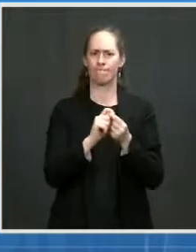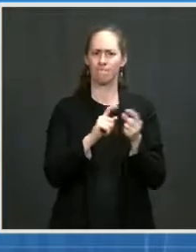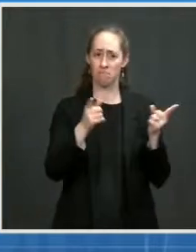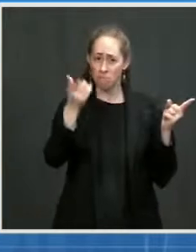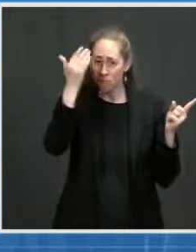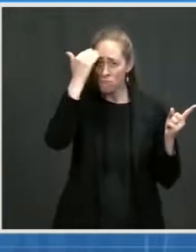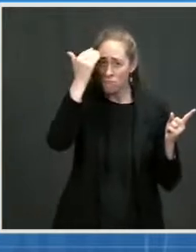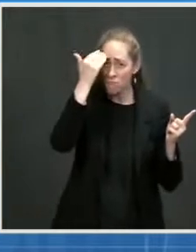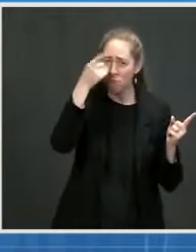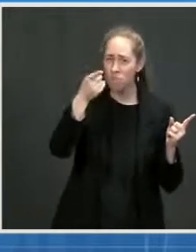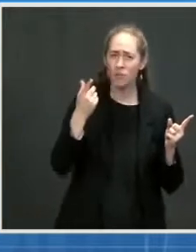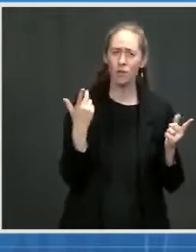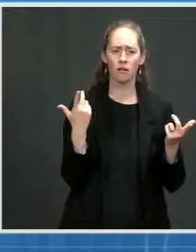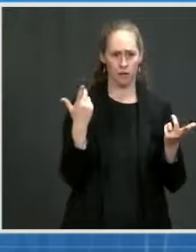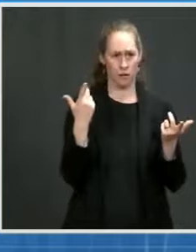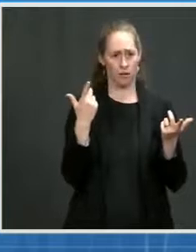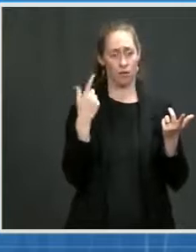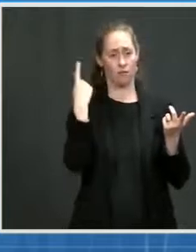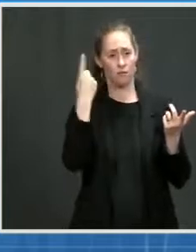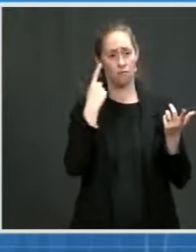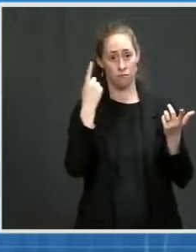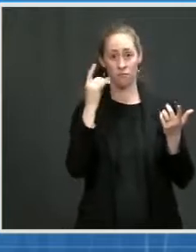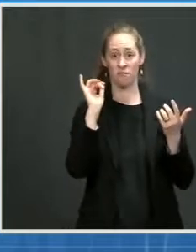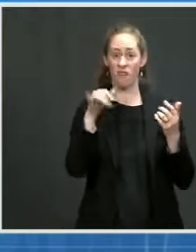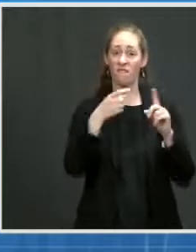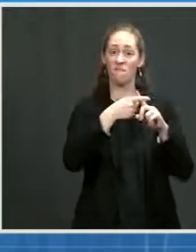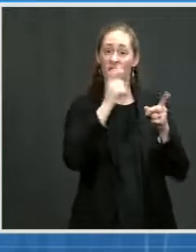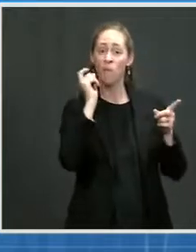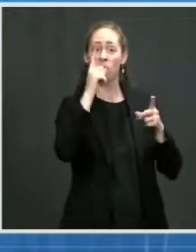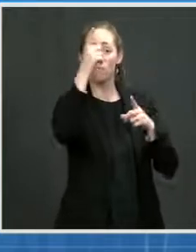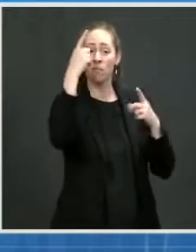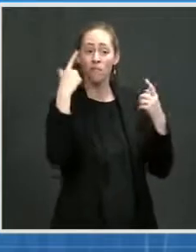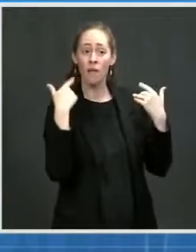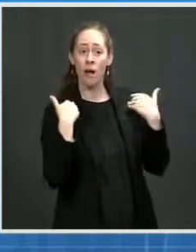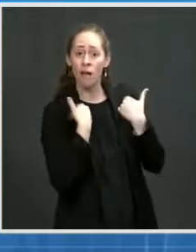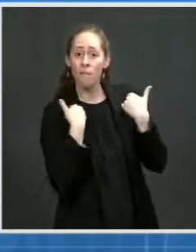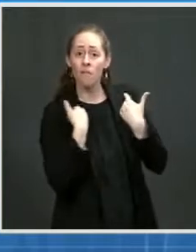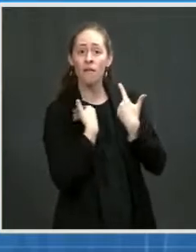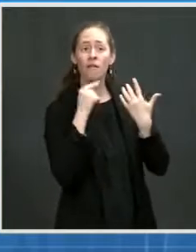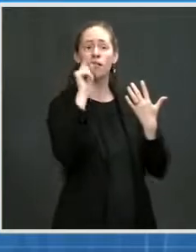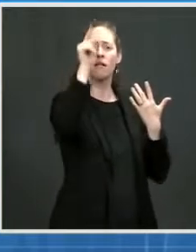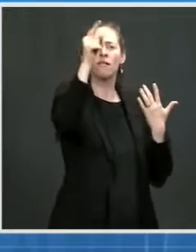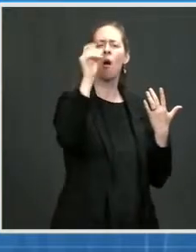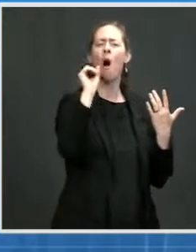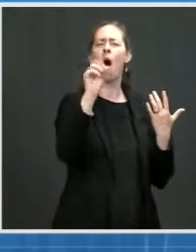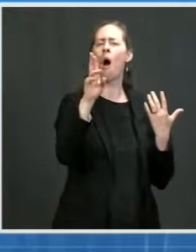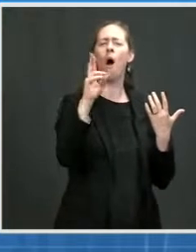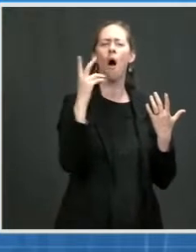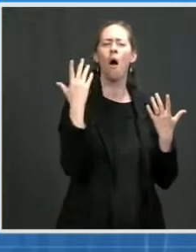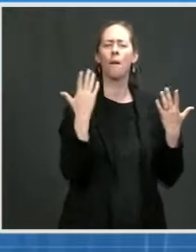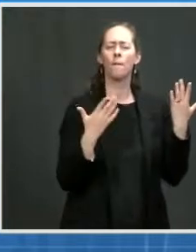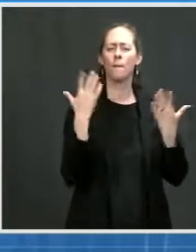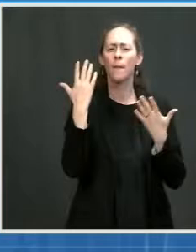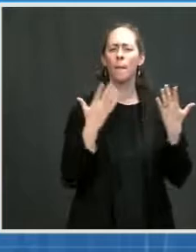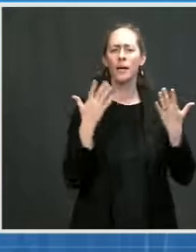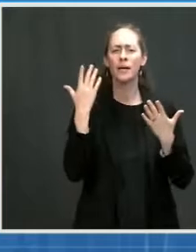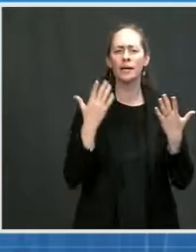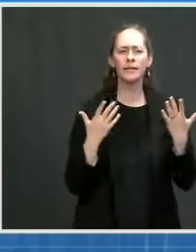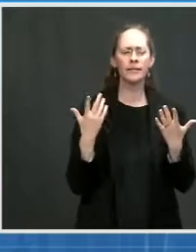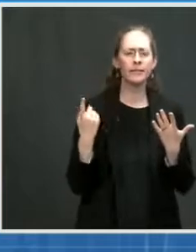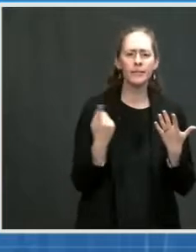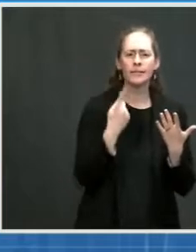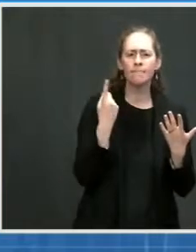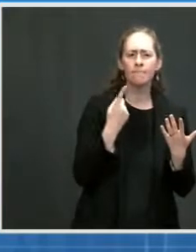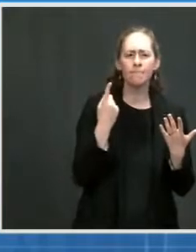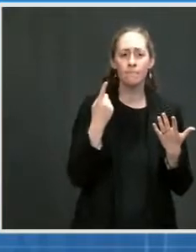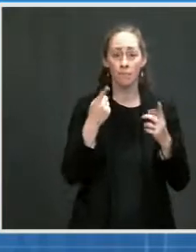say, wild type, or if it's something that could have escaped from a